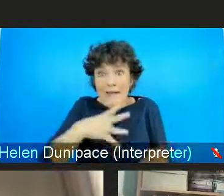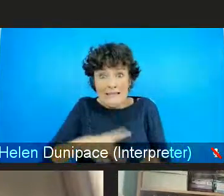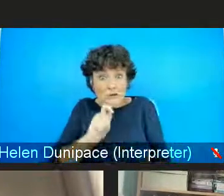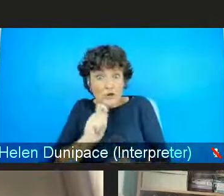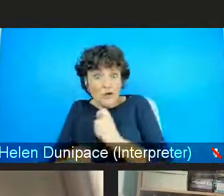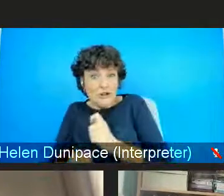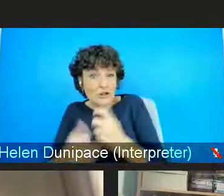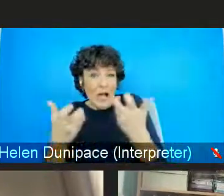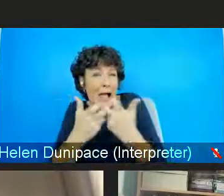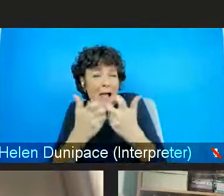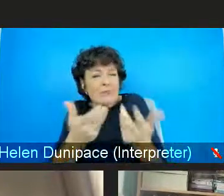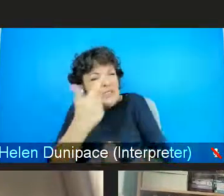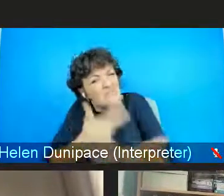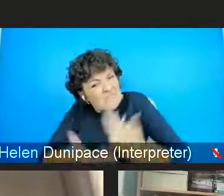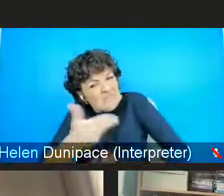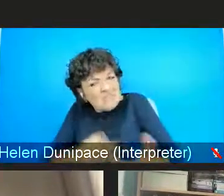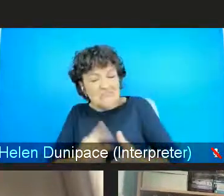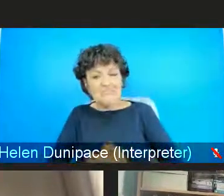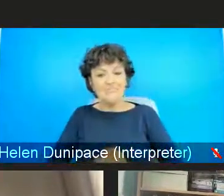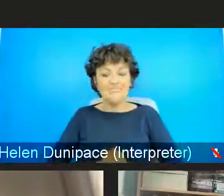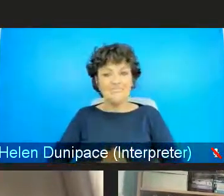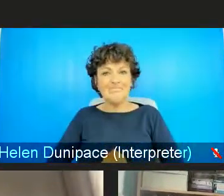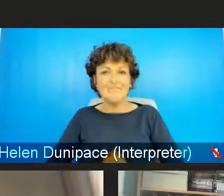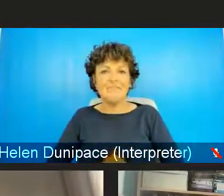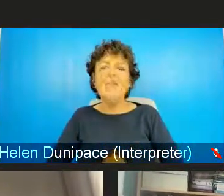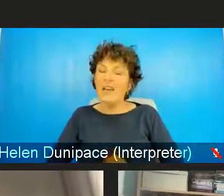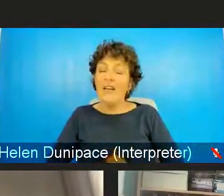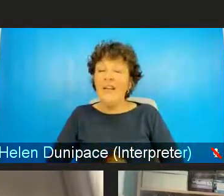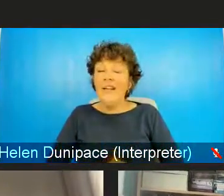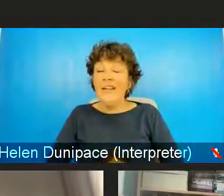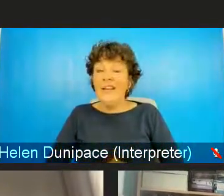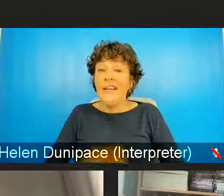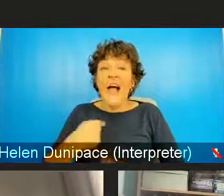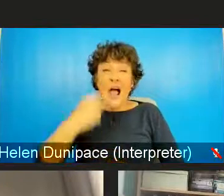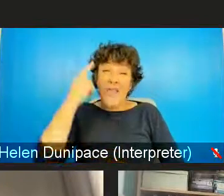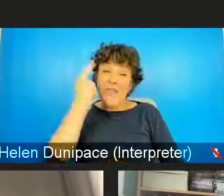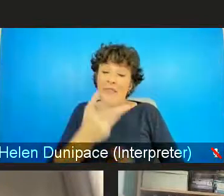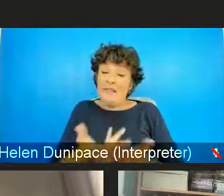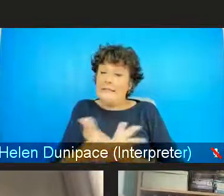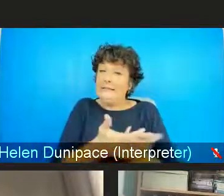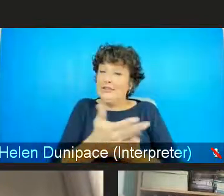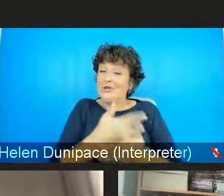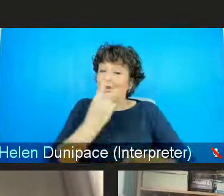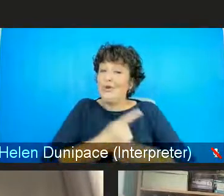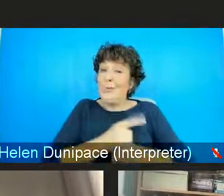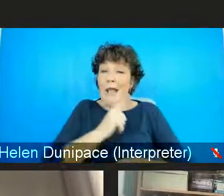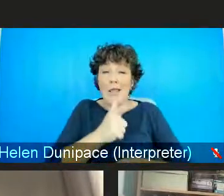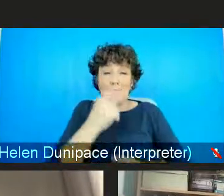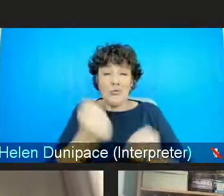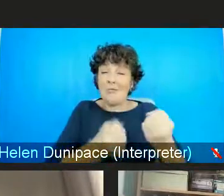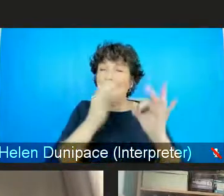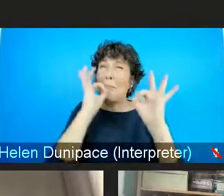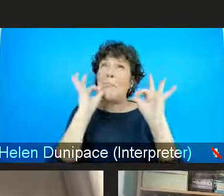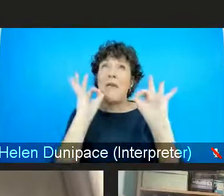behaviour? Yeah, I think the discussion around electric cars is a perfect one, because, you know, even if we